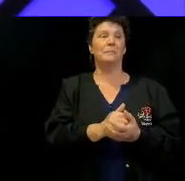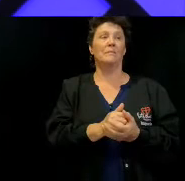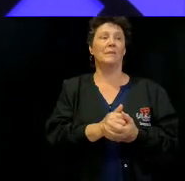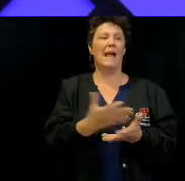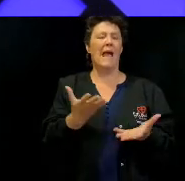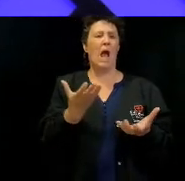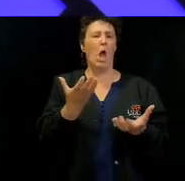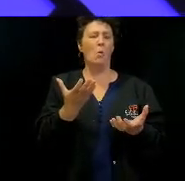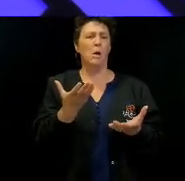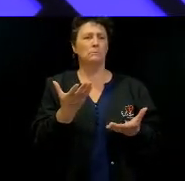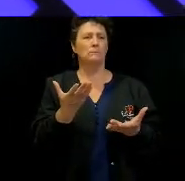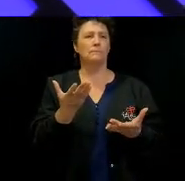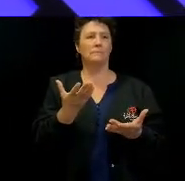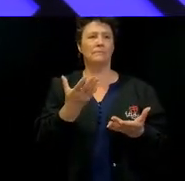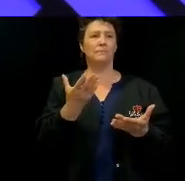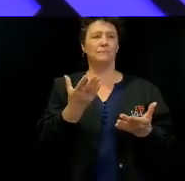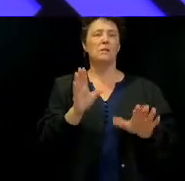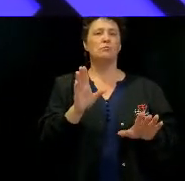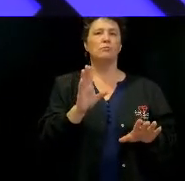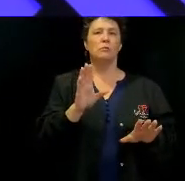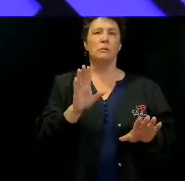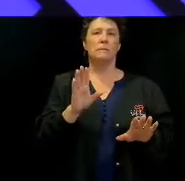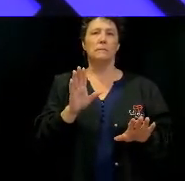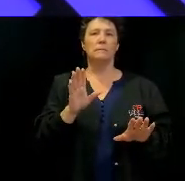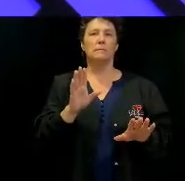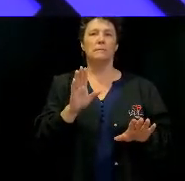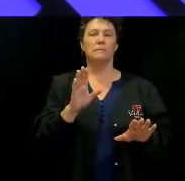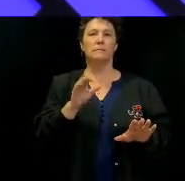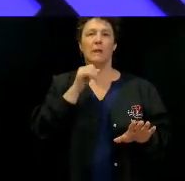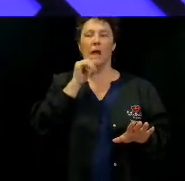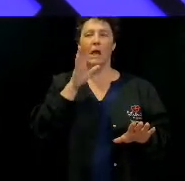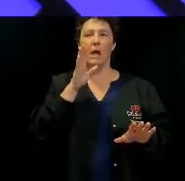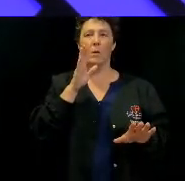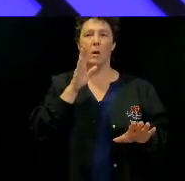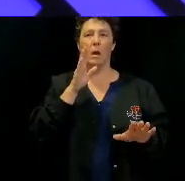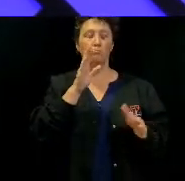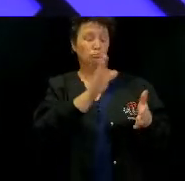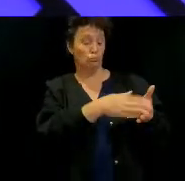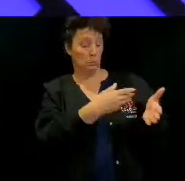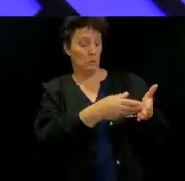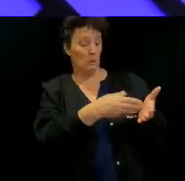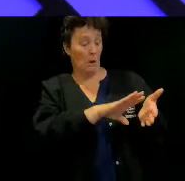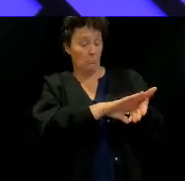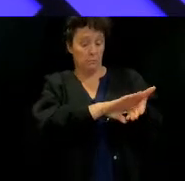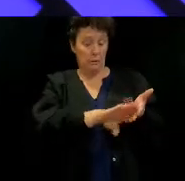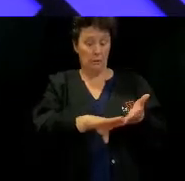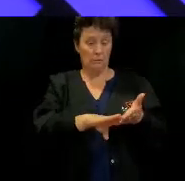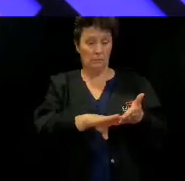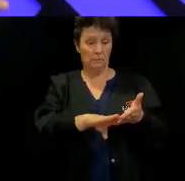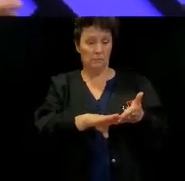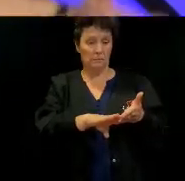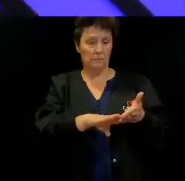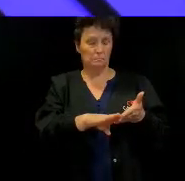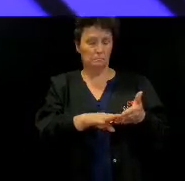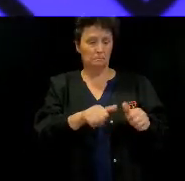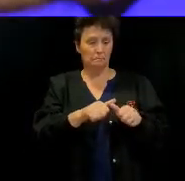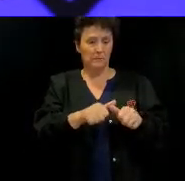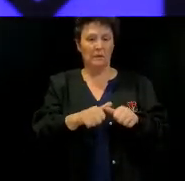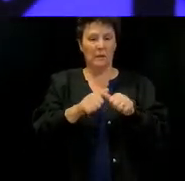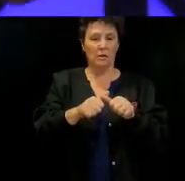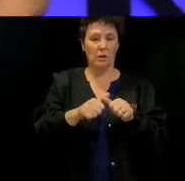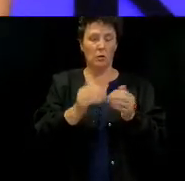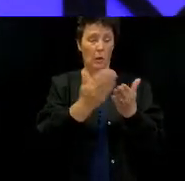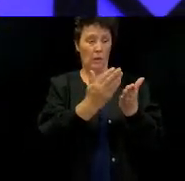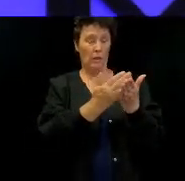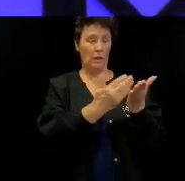I want to dig in. I just want to knock the rust off of a topic tonight. We're going to continue, and tonight I'm going to land this